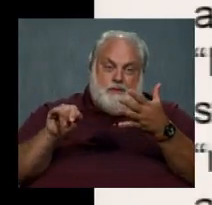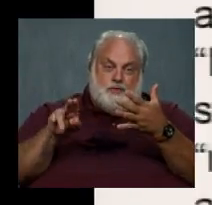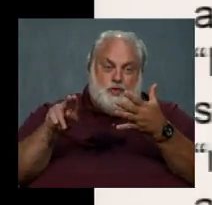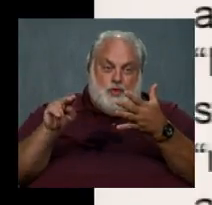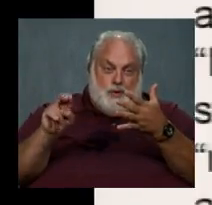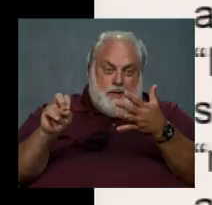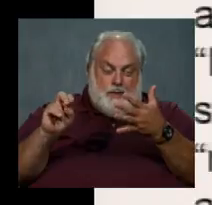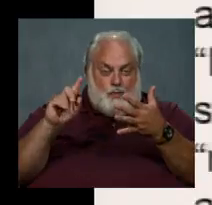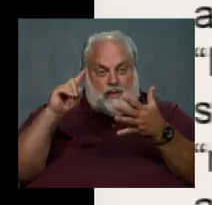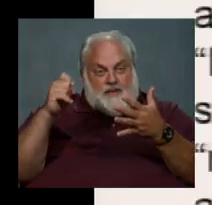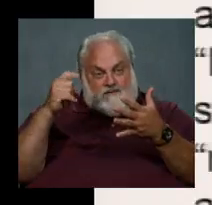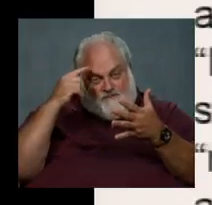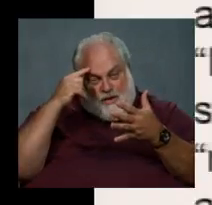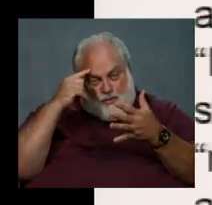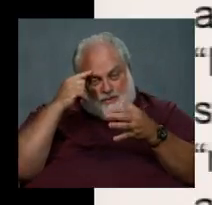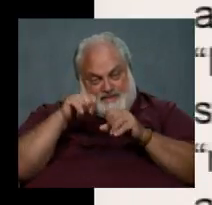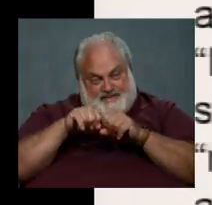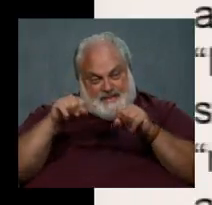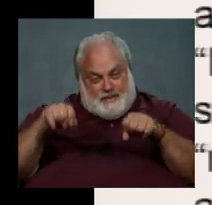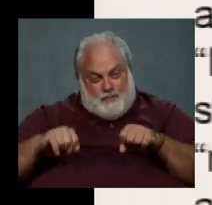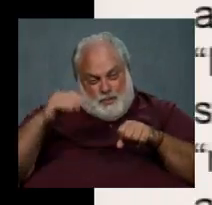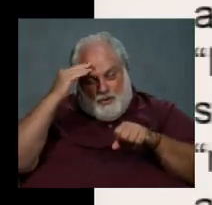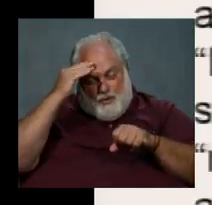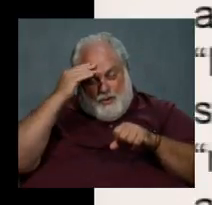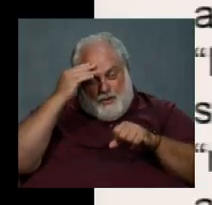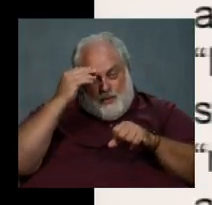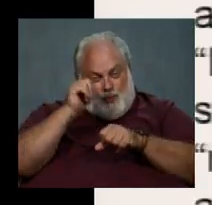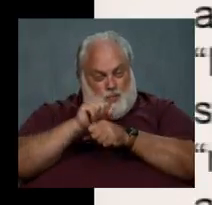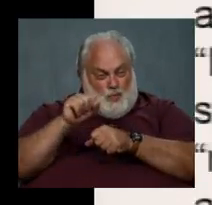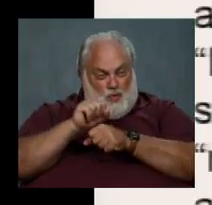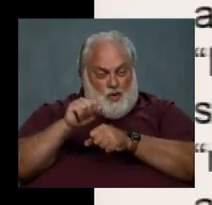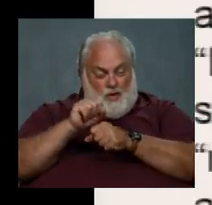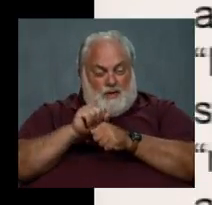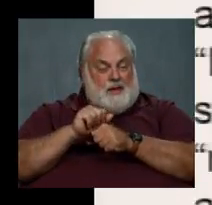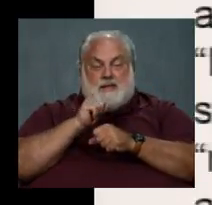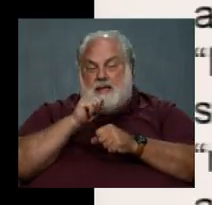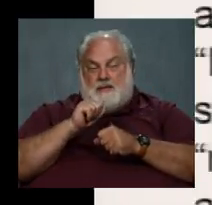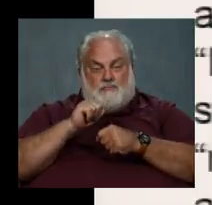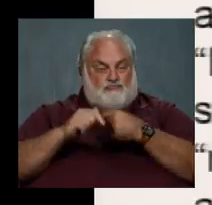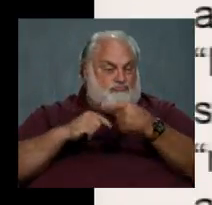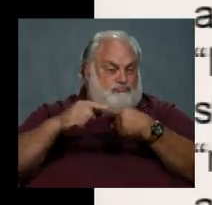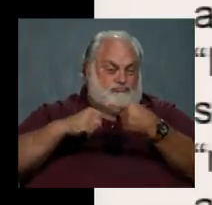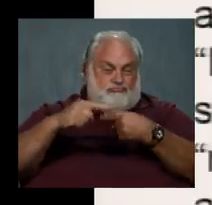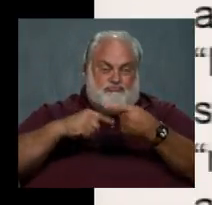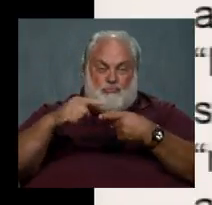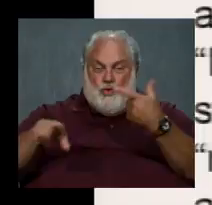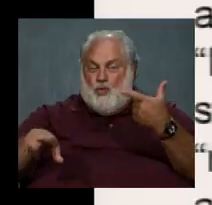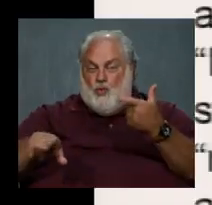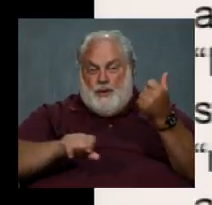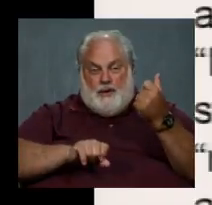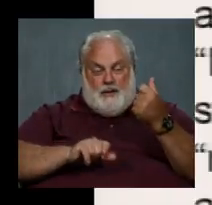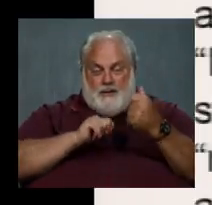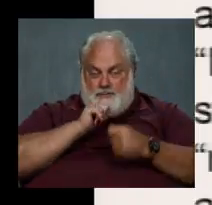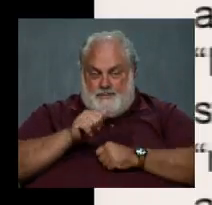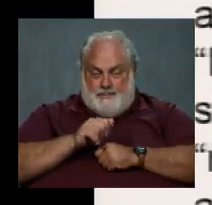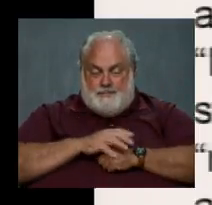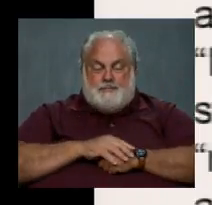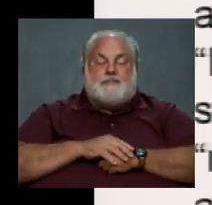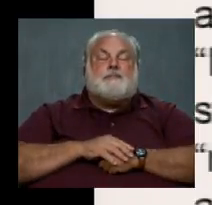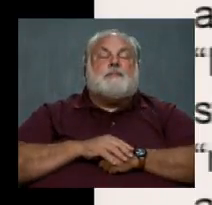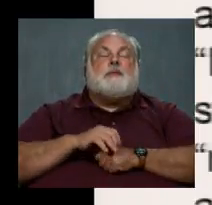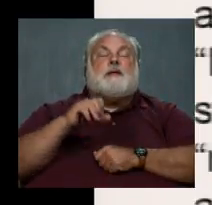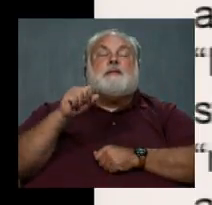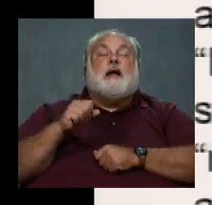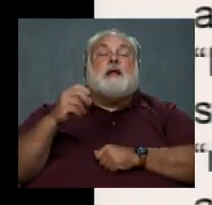in the federal government system. We understand how that works. It doesn't always turn quickly. But